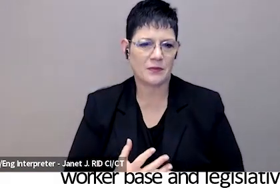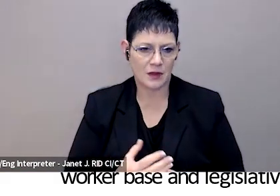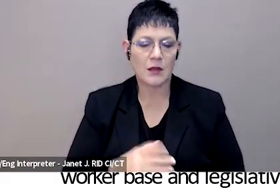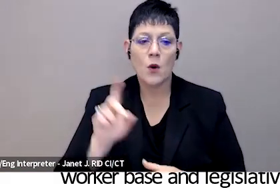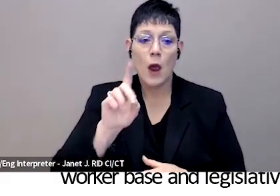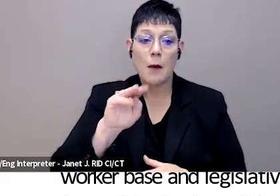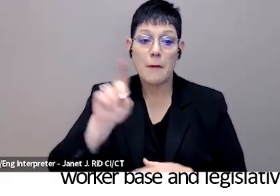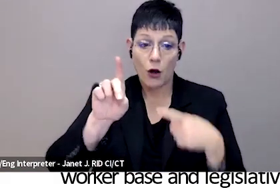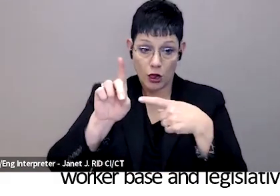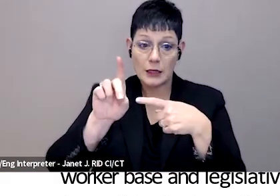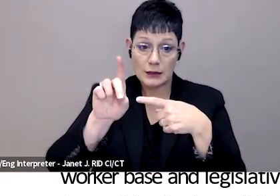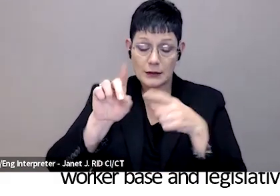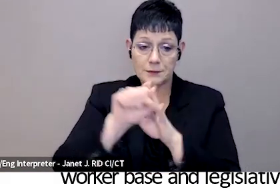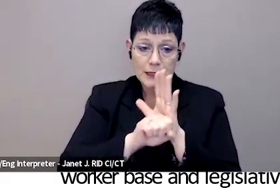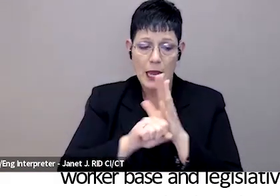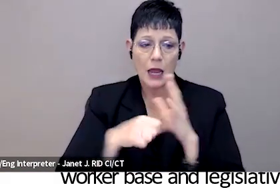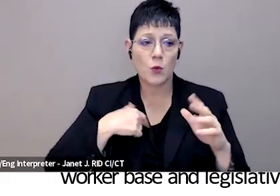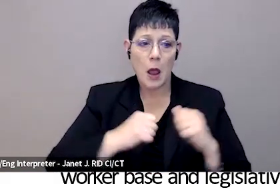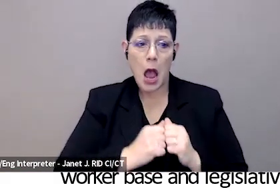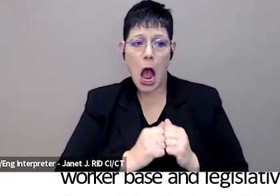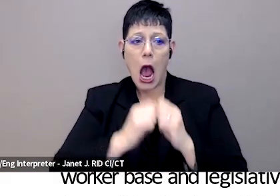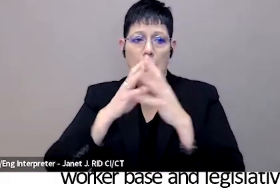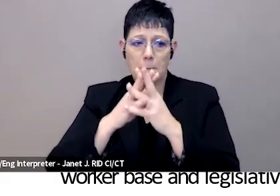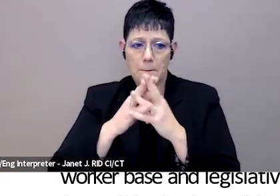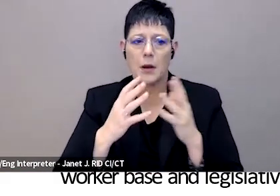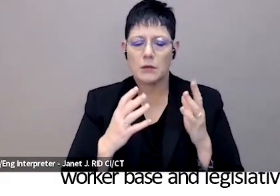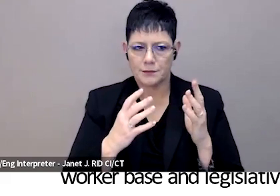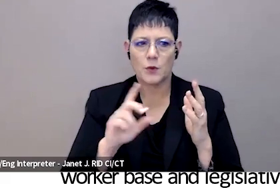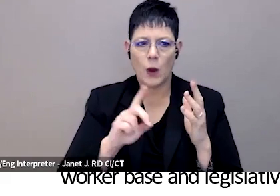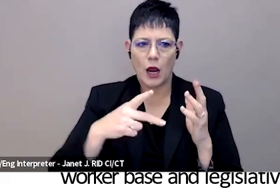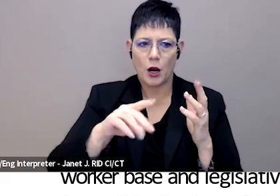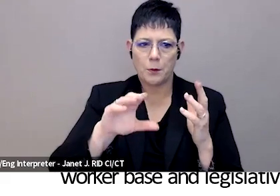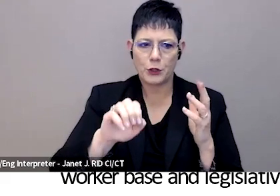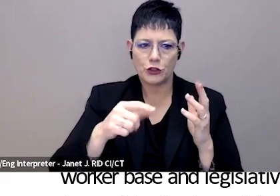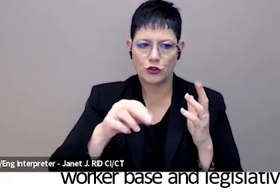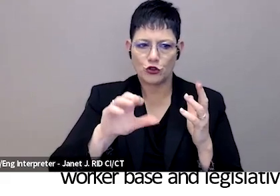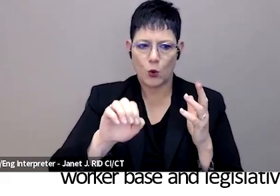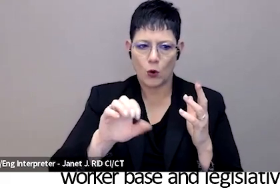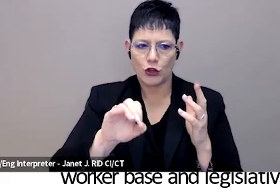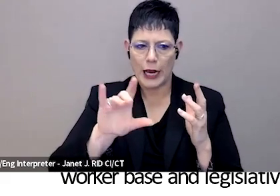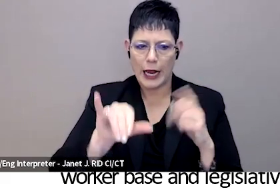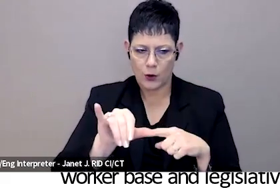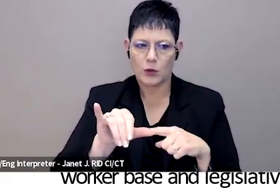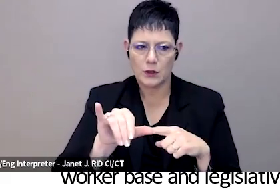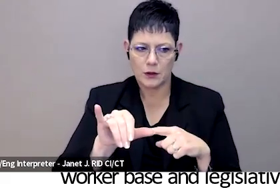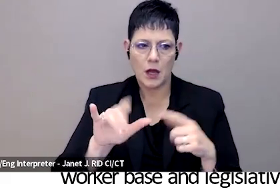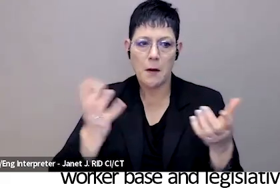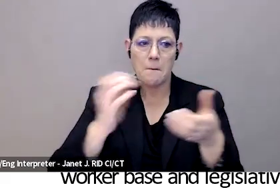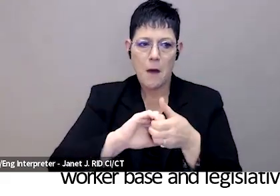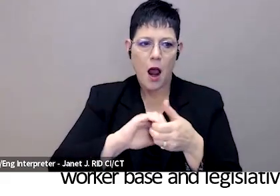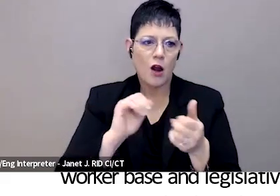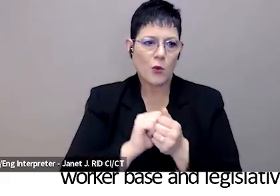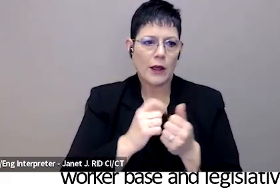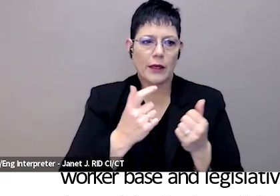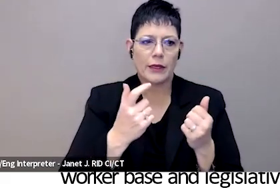In Maryland, we started an organizing program in Prince George's County, and we've been partnering with groups with Public